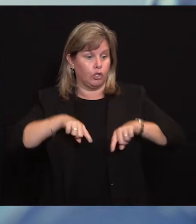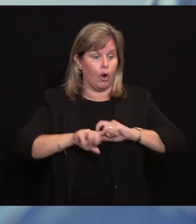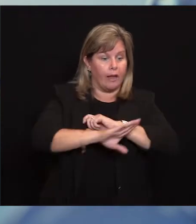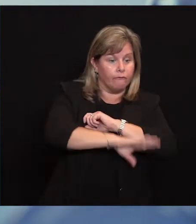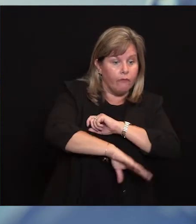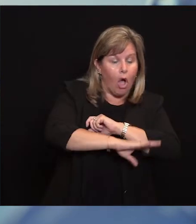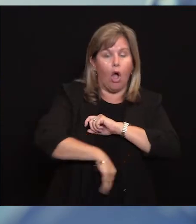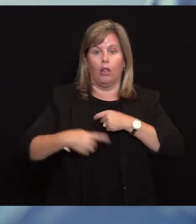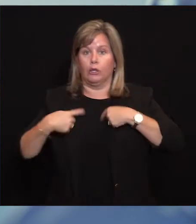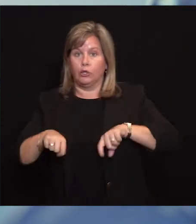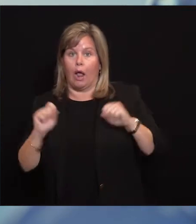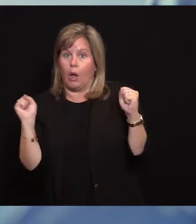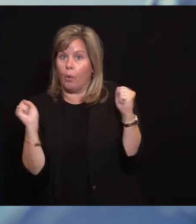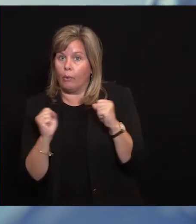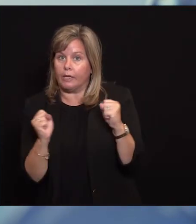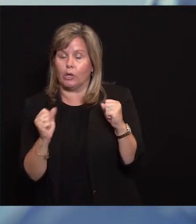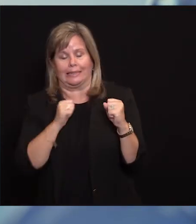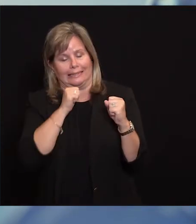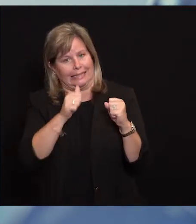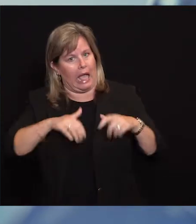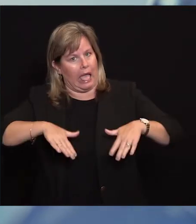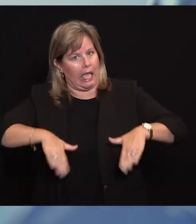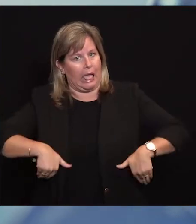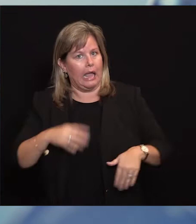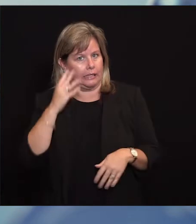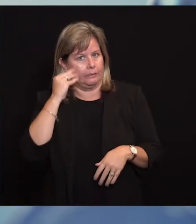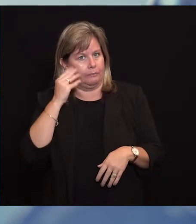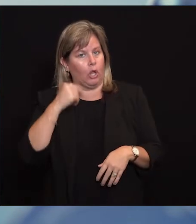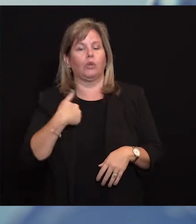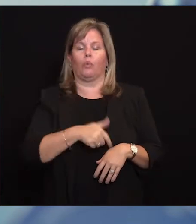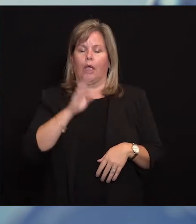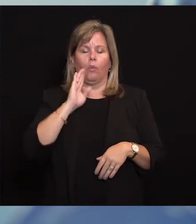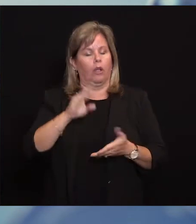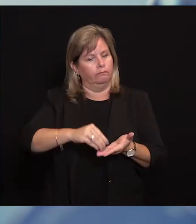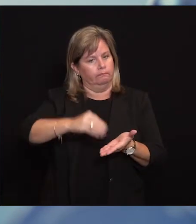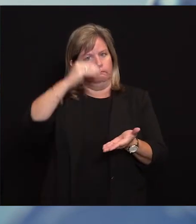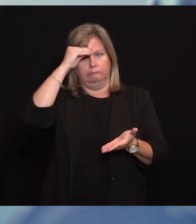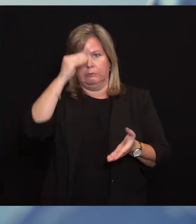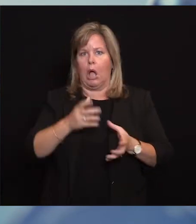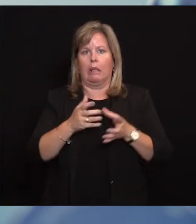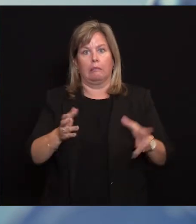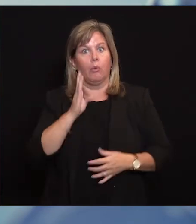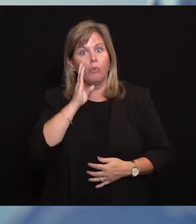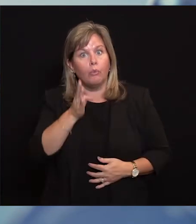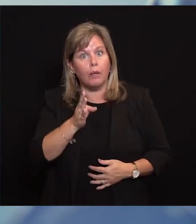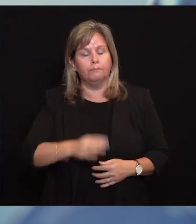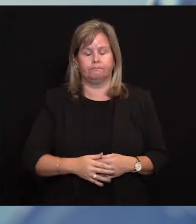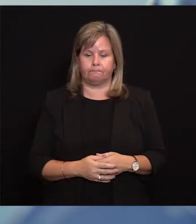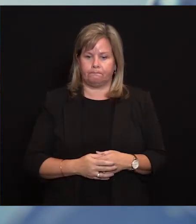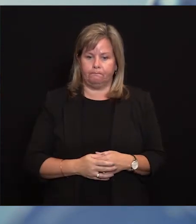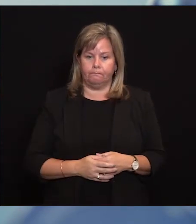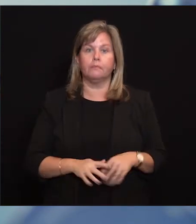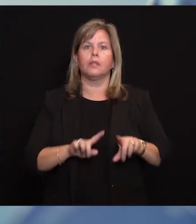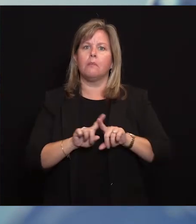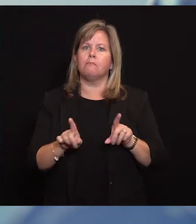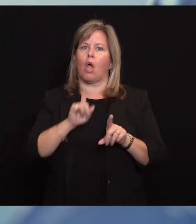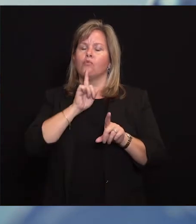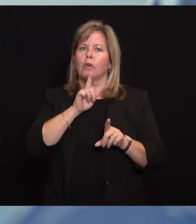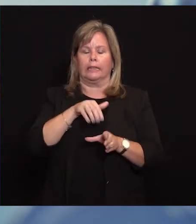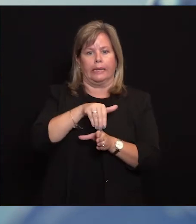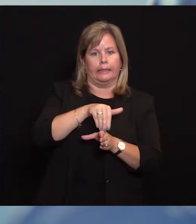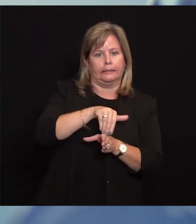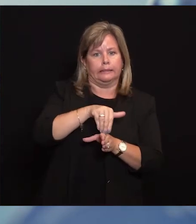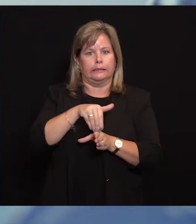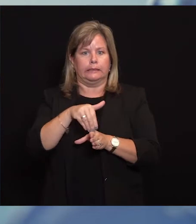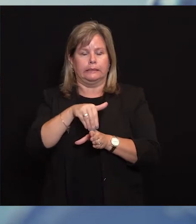here, and so we've got a lot to learn this fall. But we know that we're in a very delicate position right now